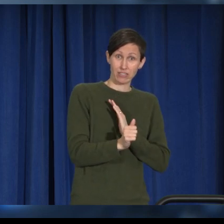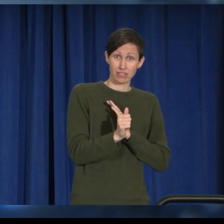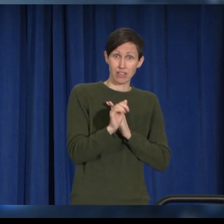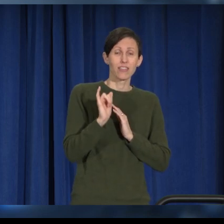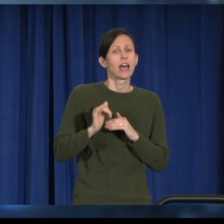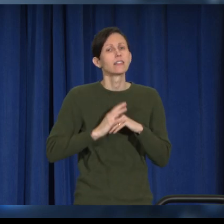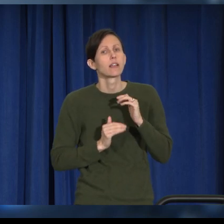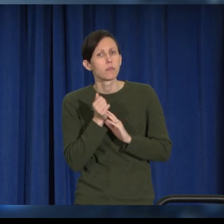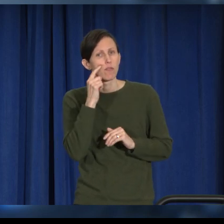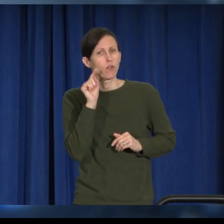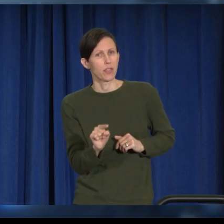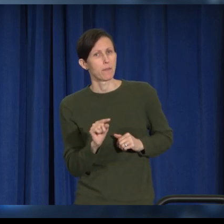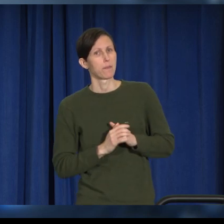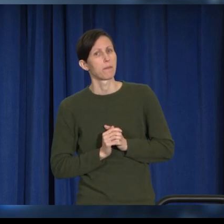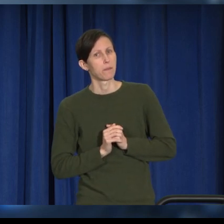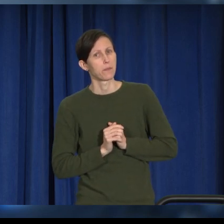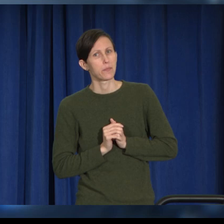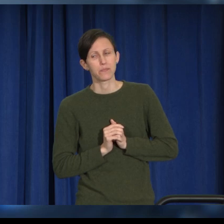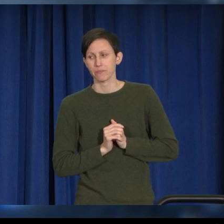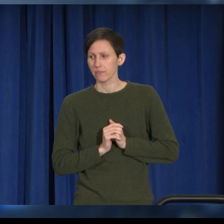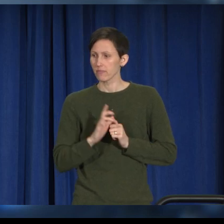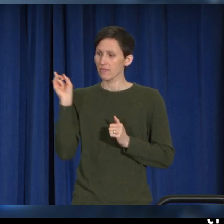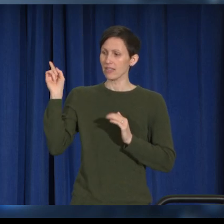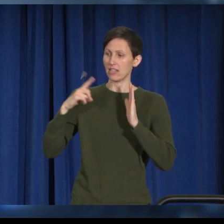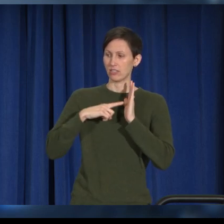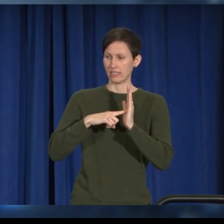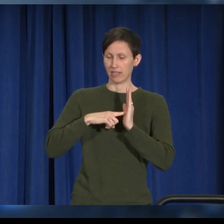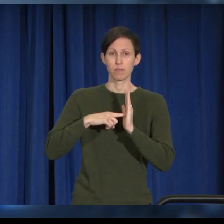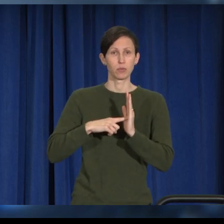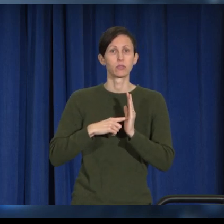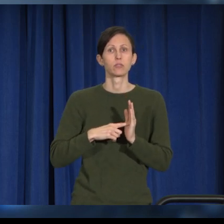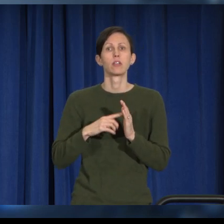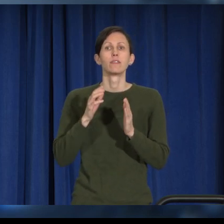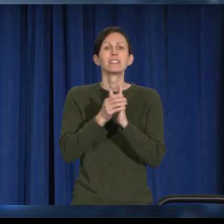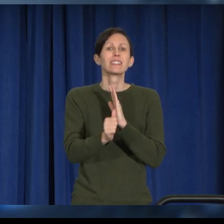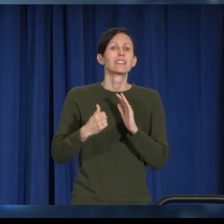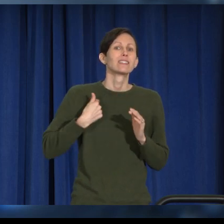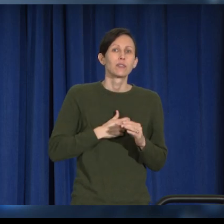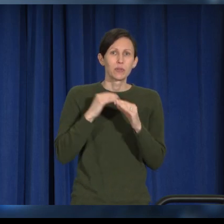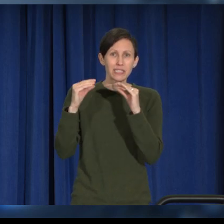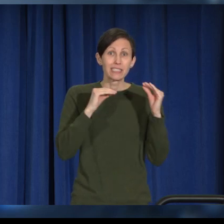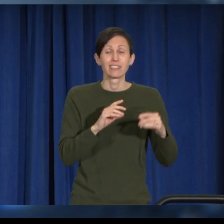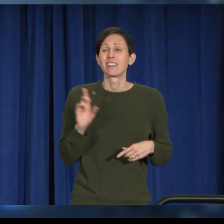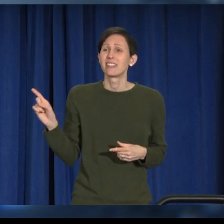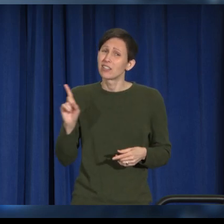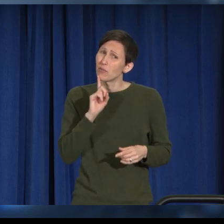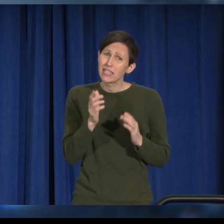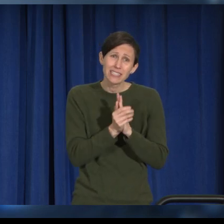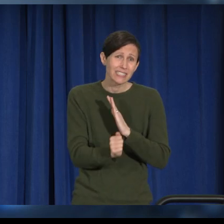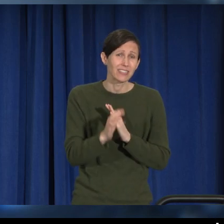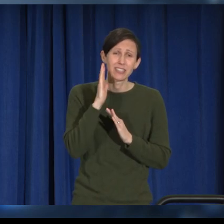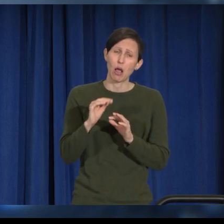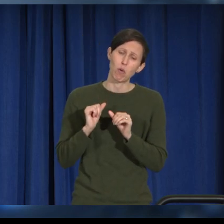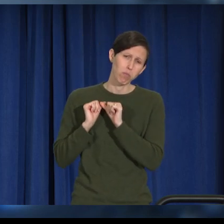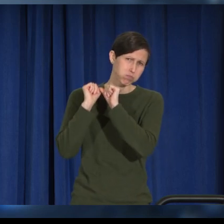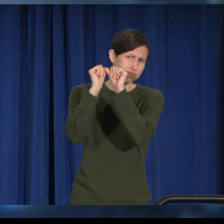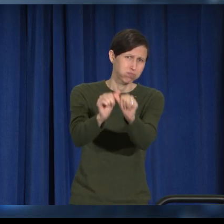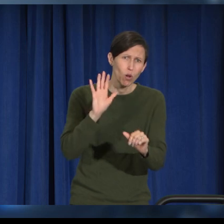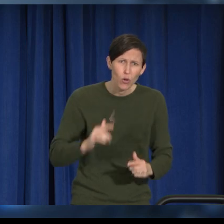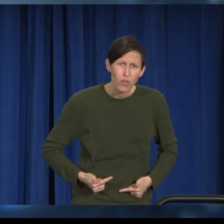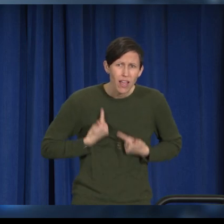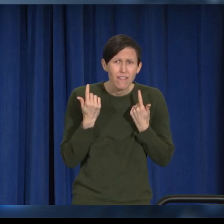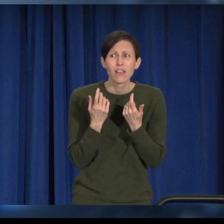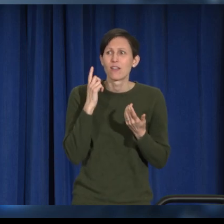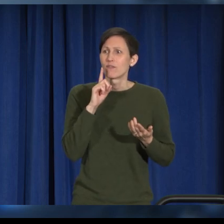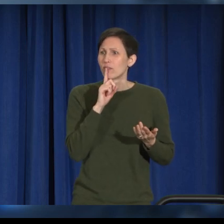that's comfortable to them. So these are some examples of the skills that we teach. These are lifelong skills, finding a compromise. I'm